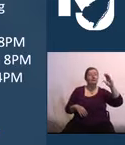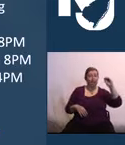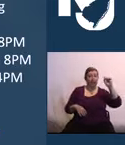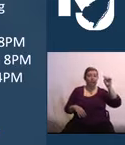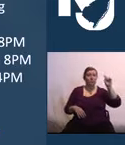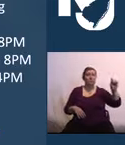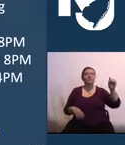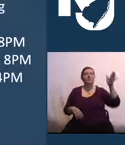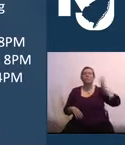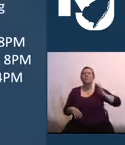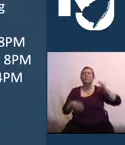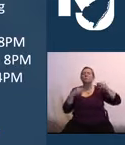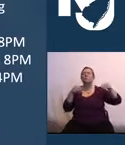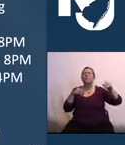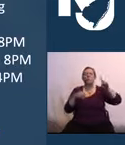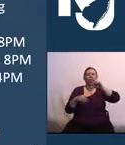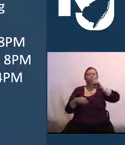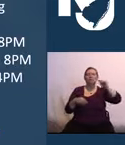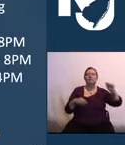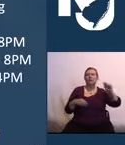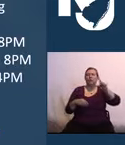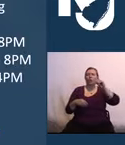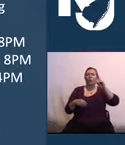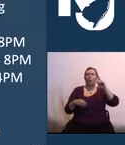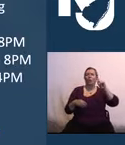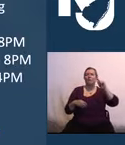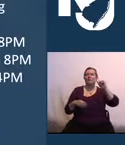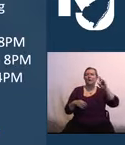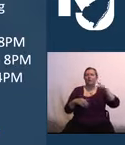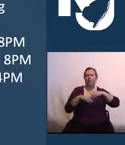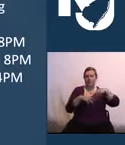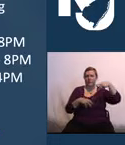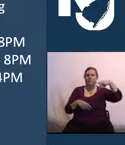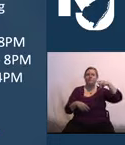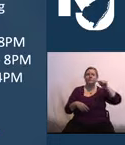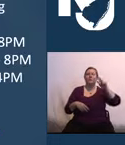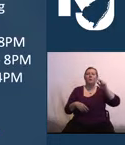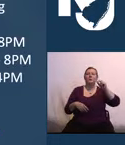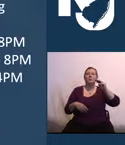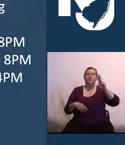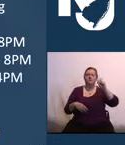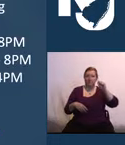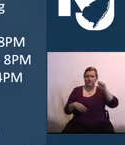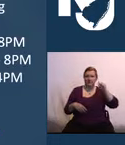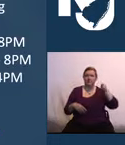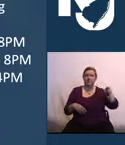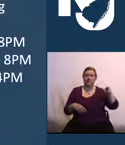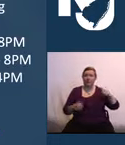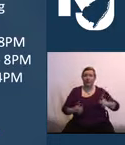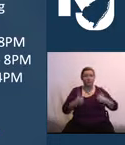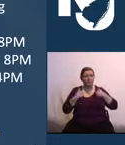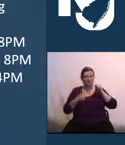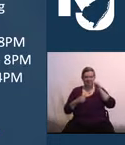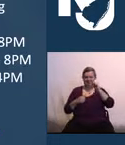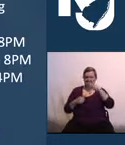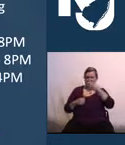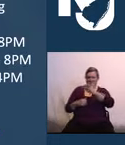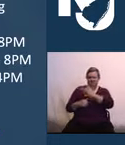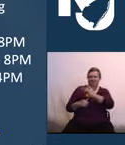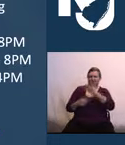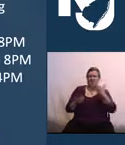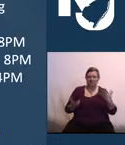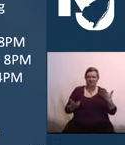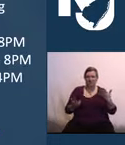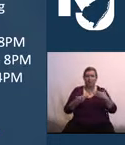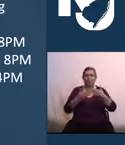Taylor in the Fashion Center of Paramus, which is at 50 East Ridgewood Avenue. This site will be open